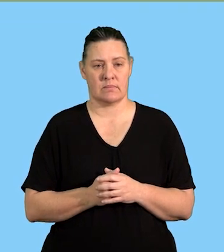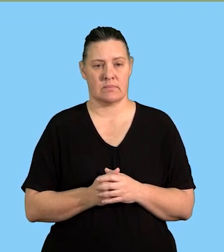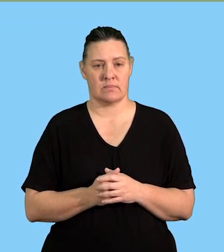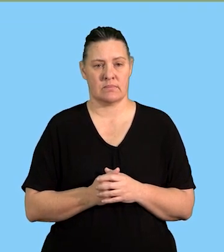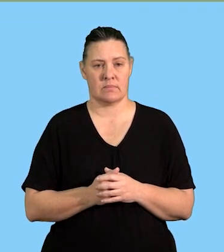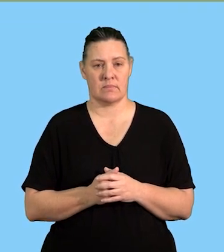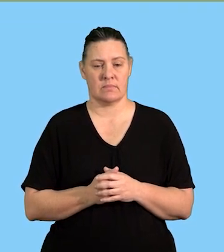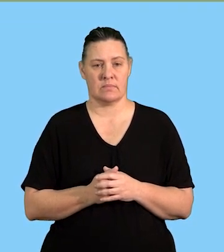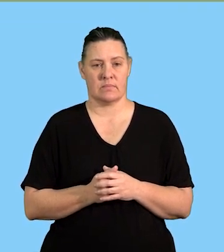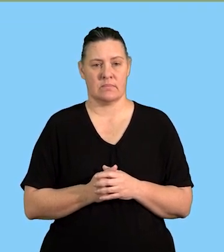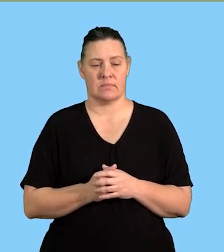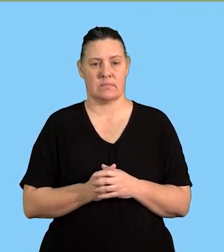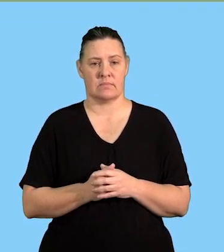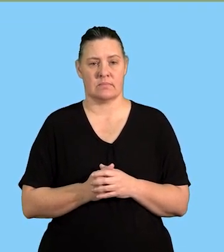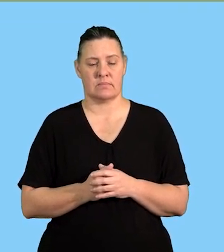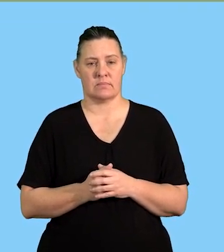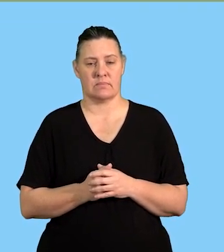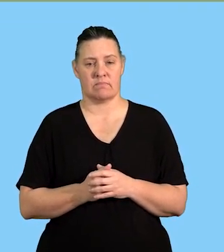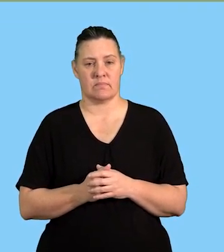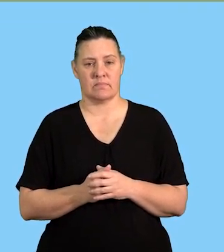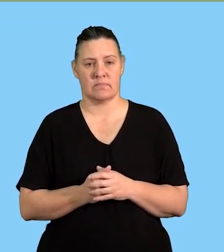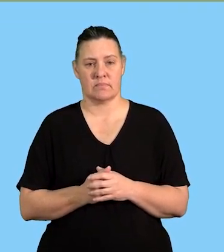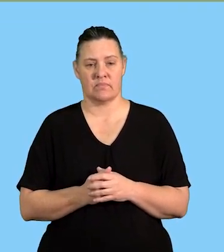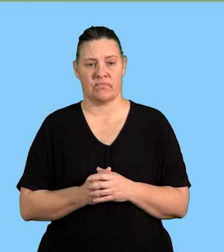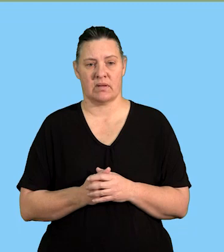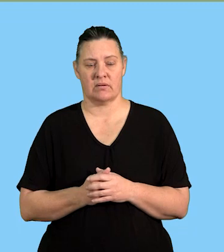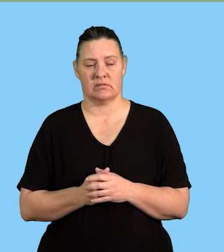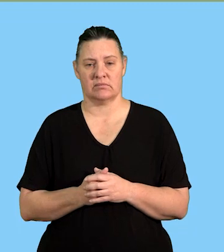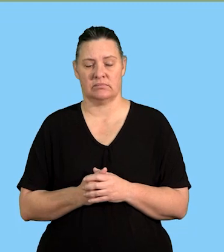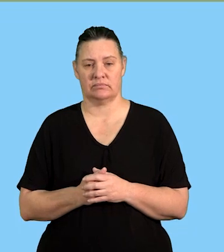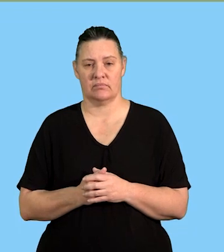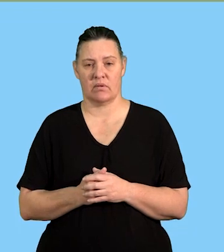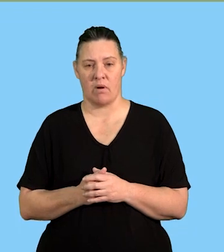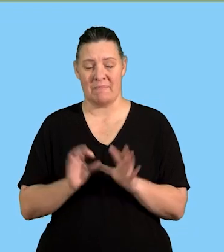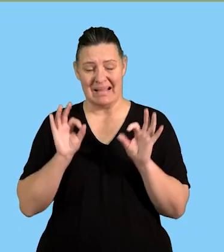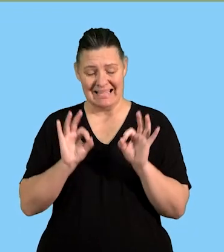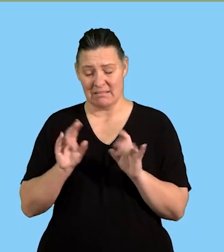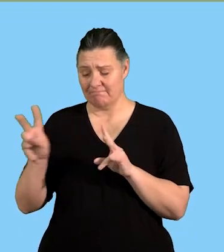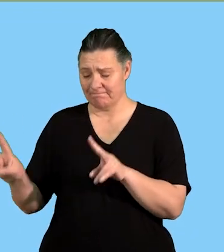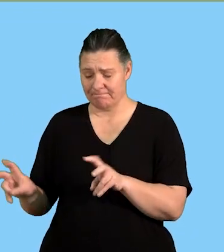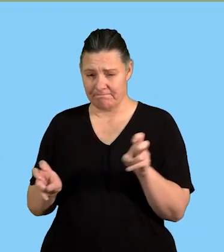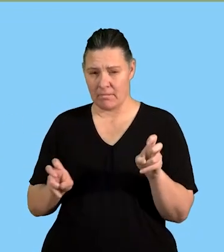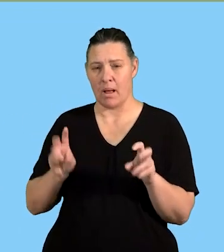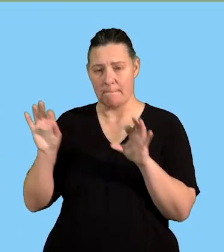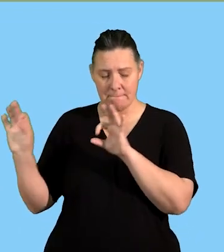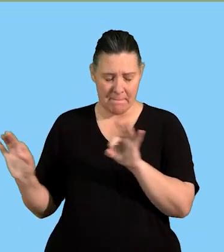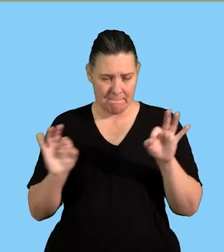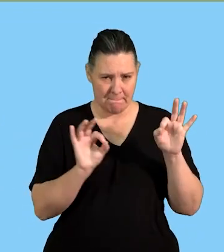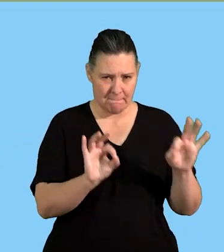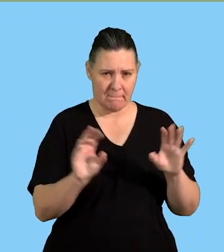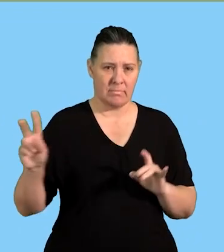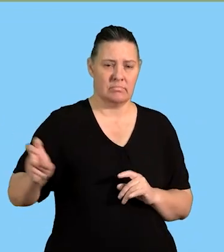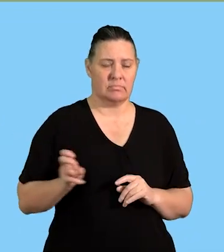invest the money